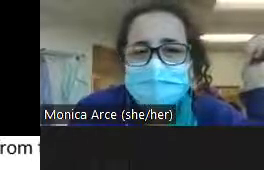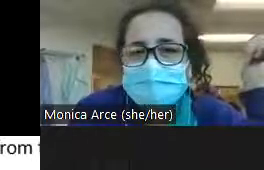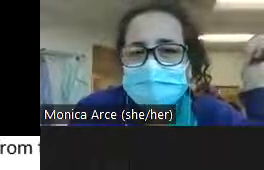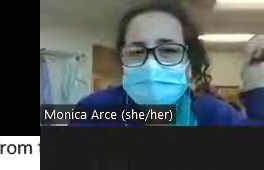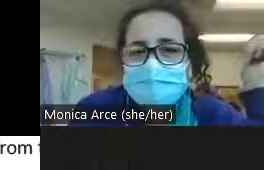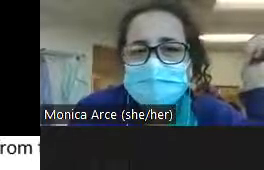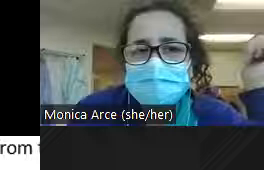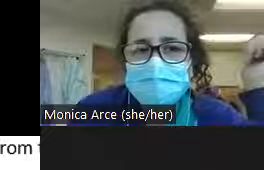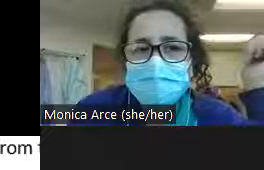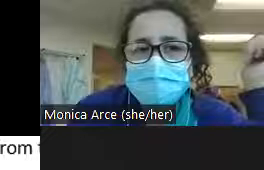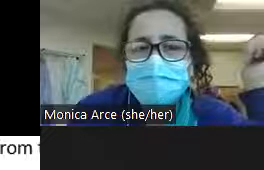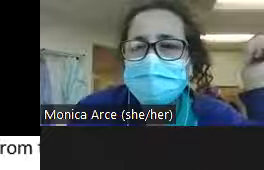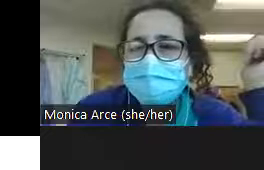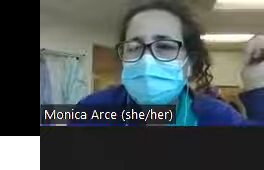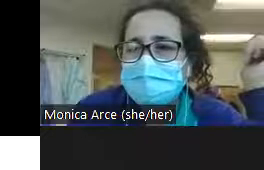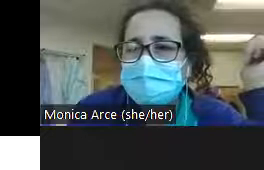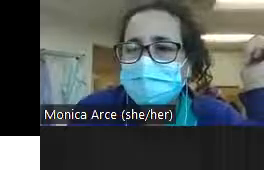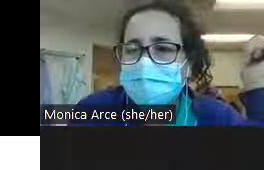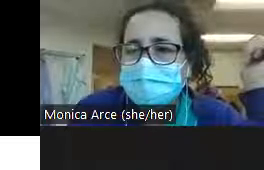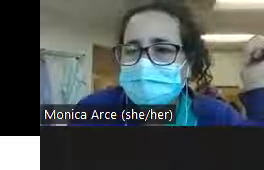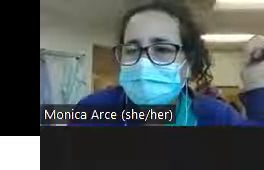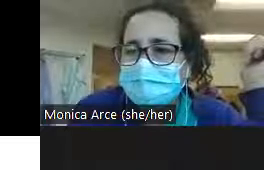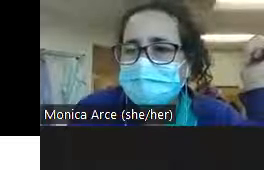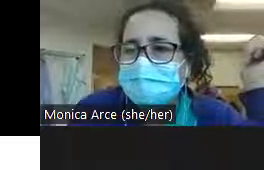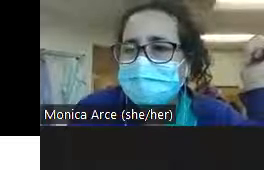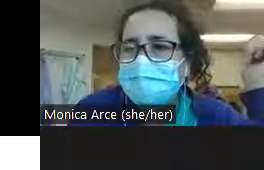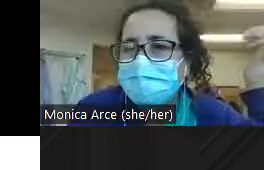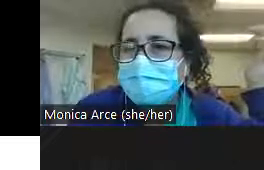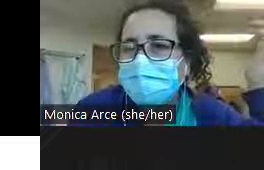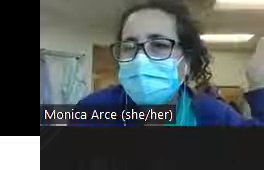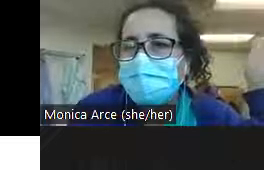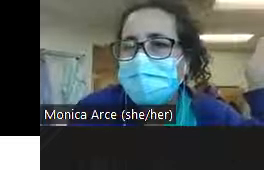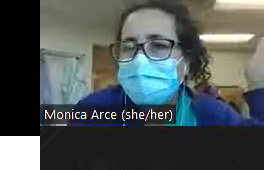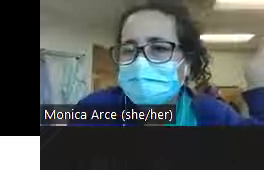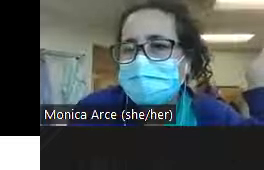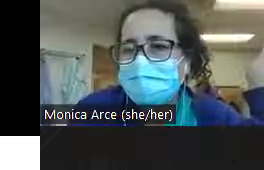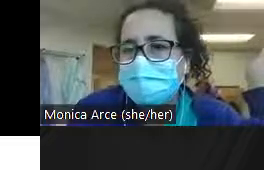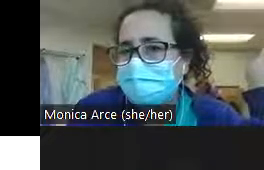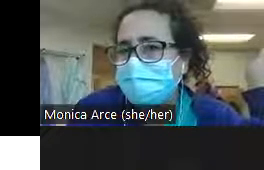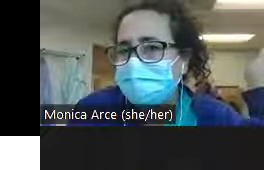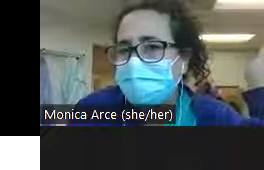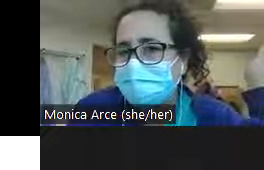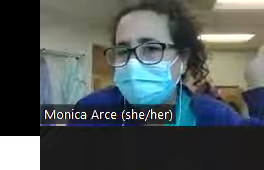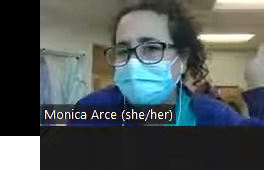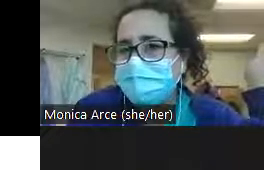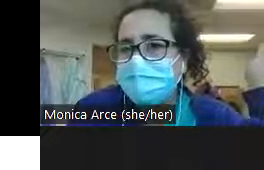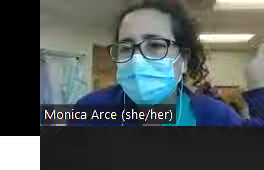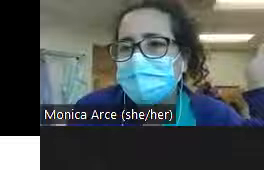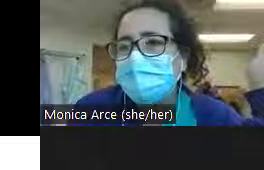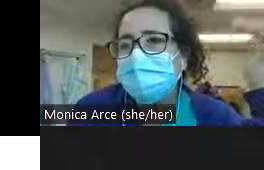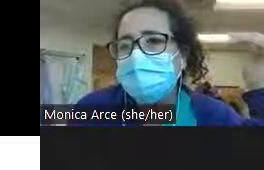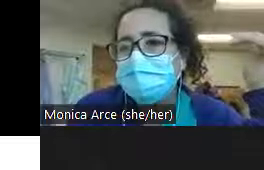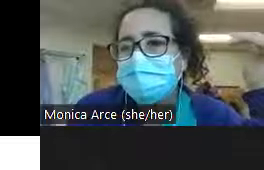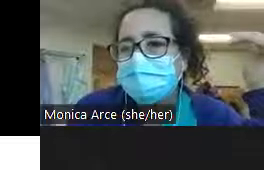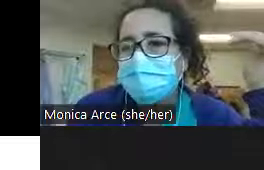I feel like attempts to reach consensus has been exhausted is sufficient, because depending on what is being discussed,